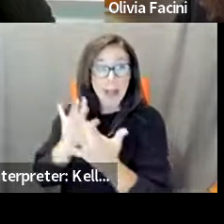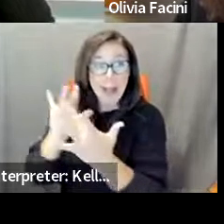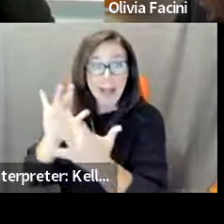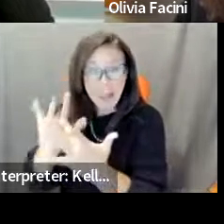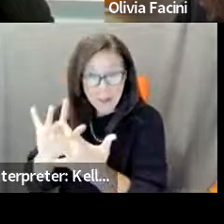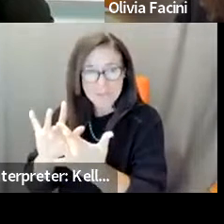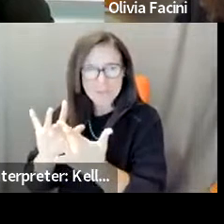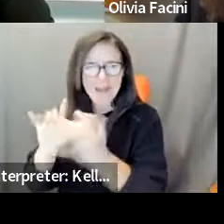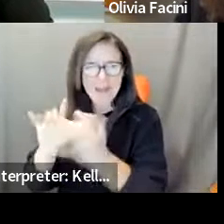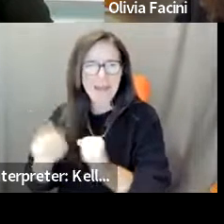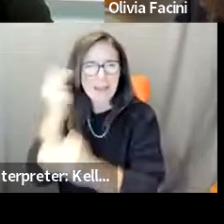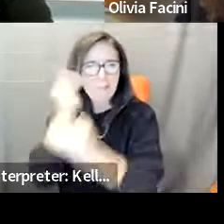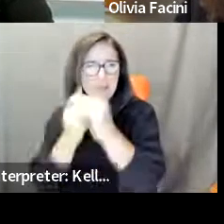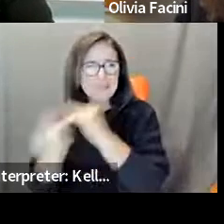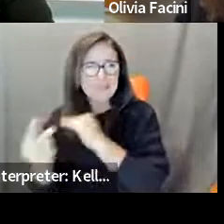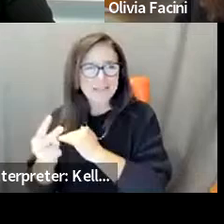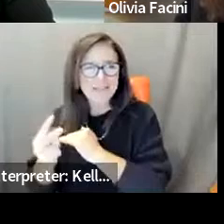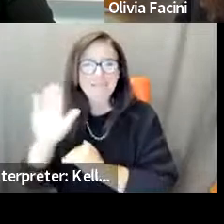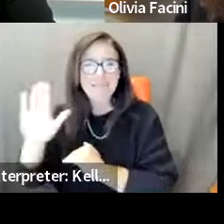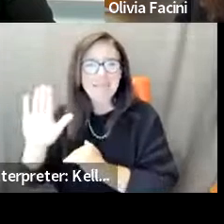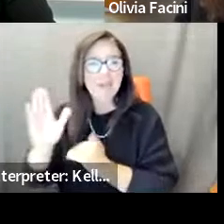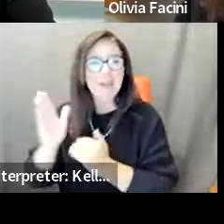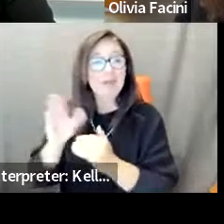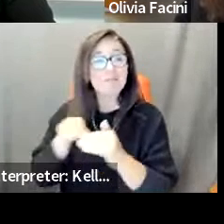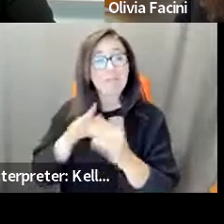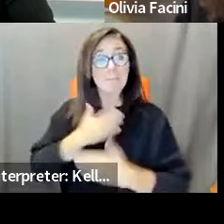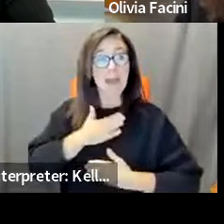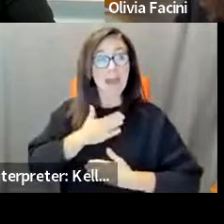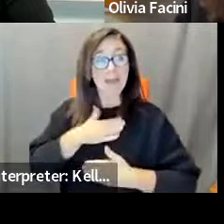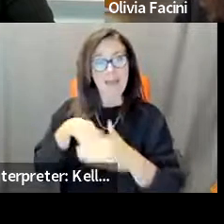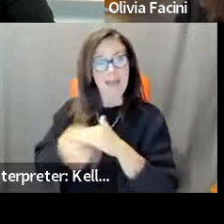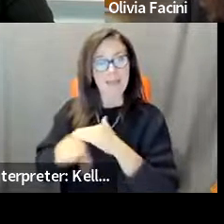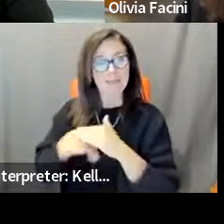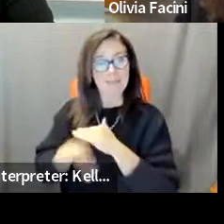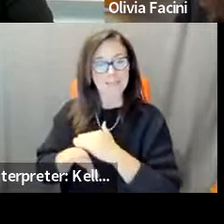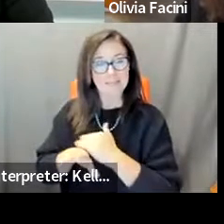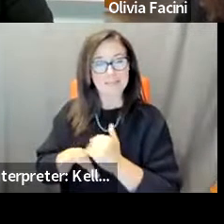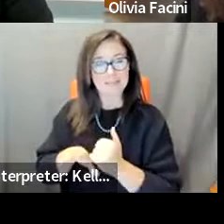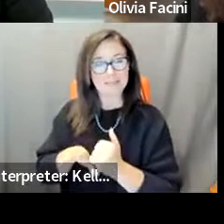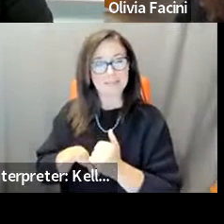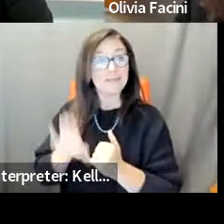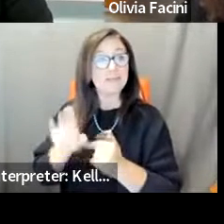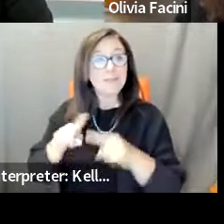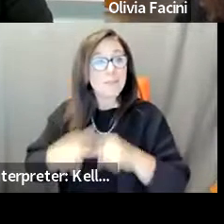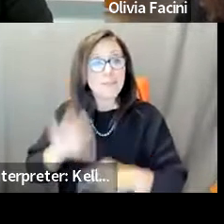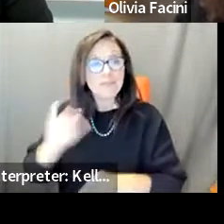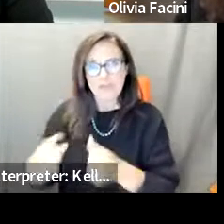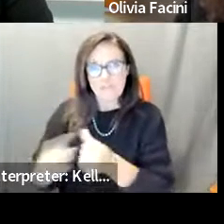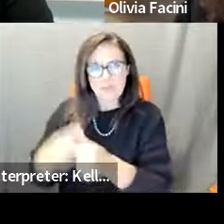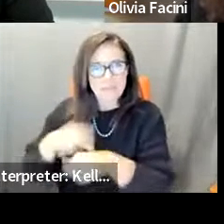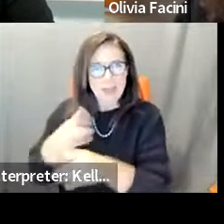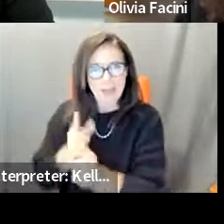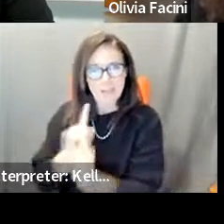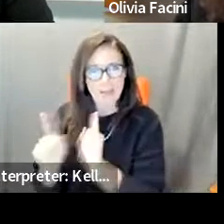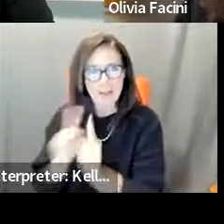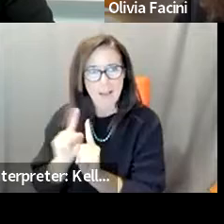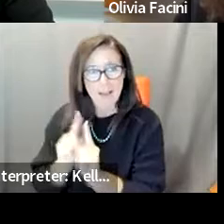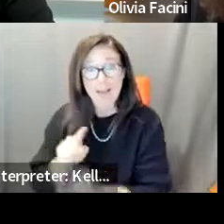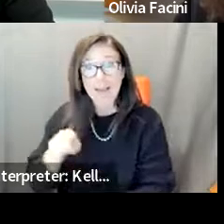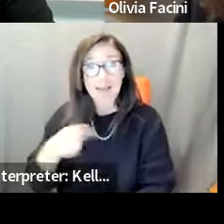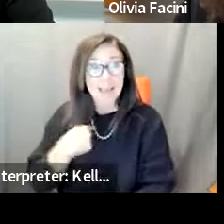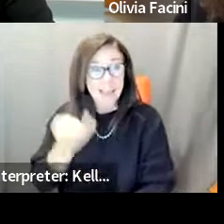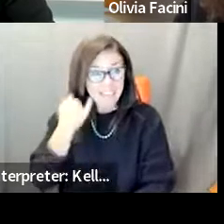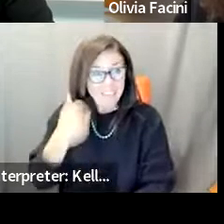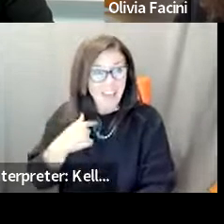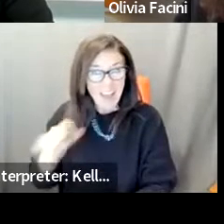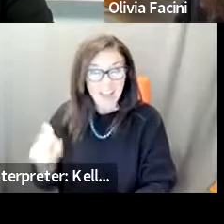services are gonna be just by that first interaction. Like, is it really, really difficult? Do they not know what they're doing? Well, then I'm not